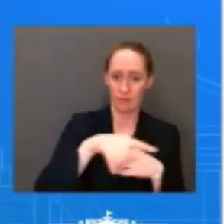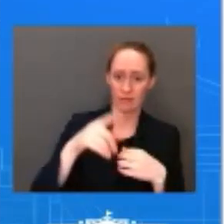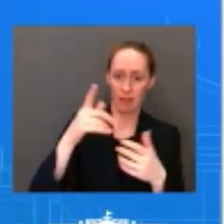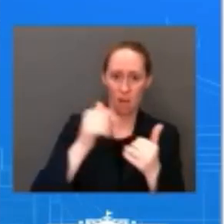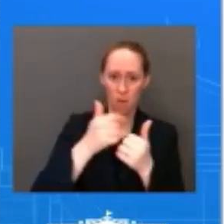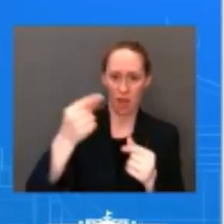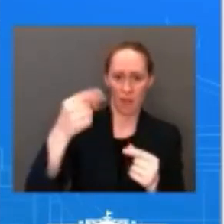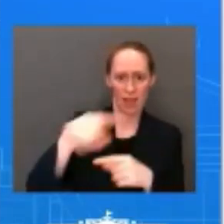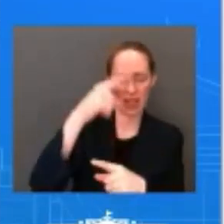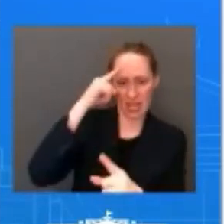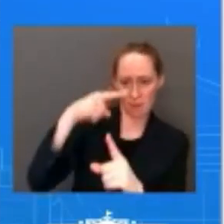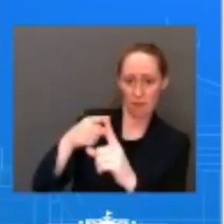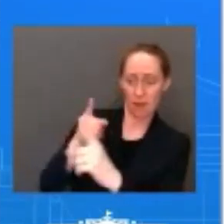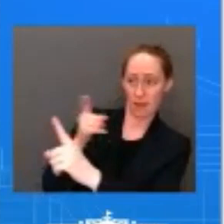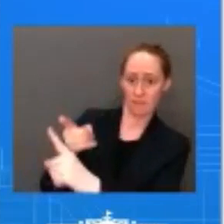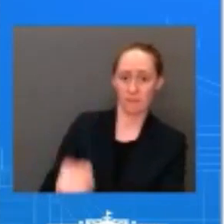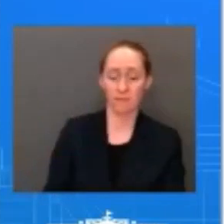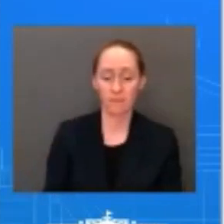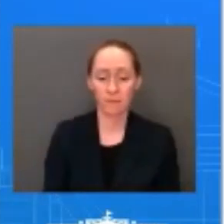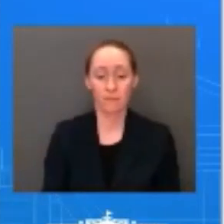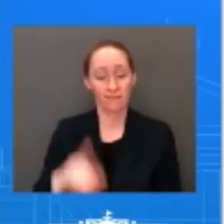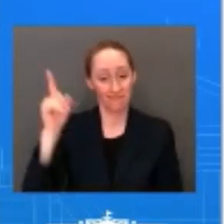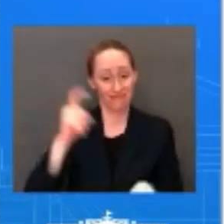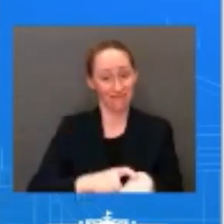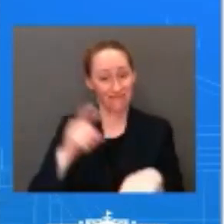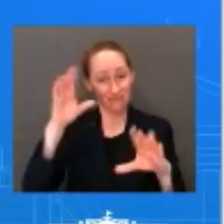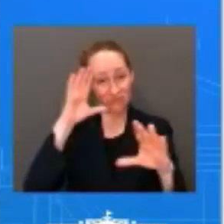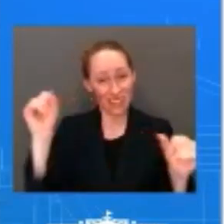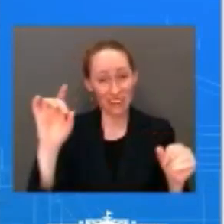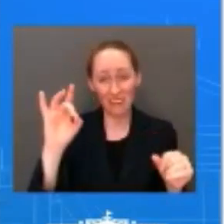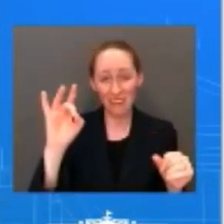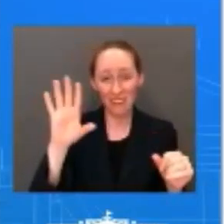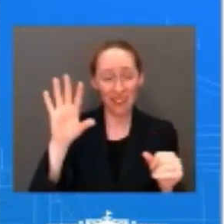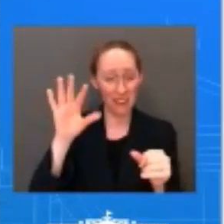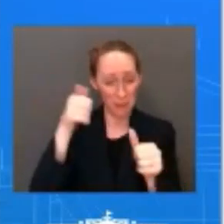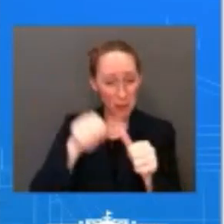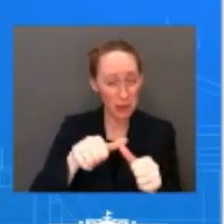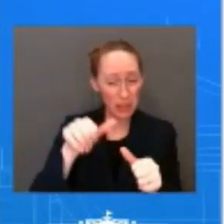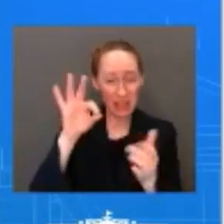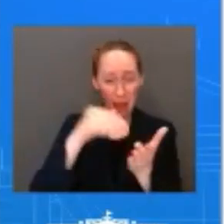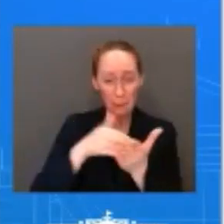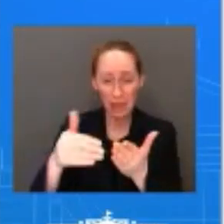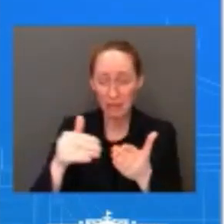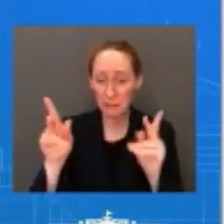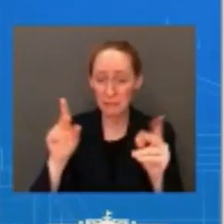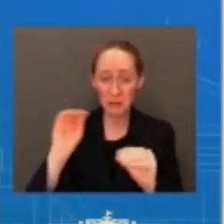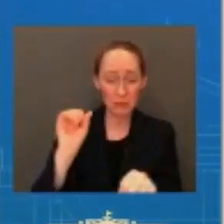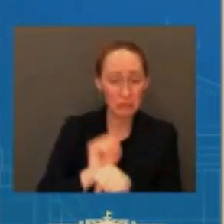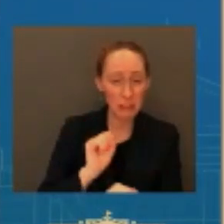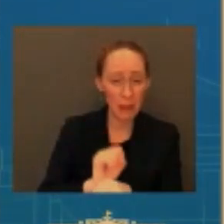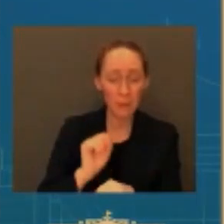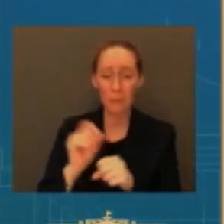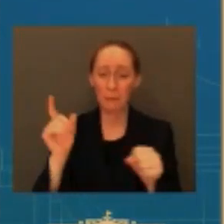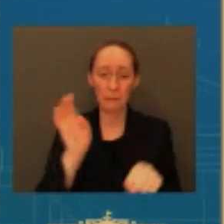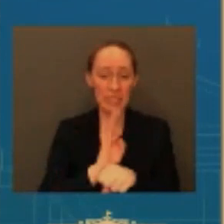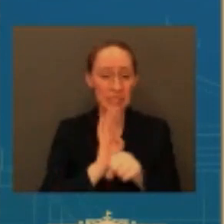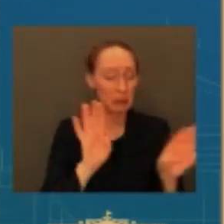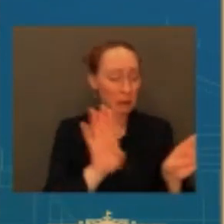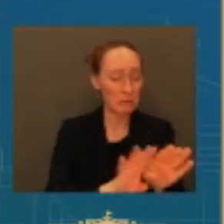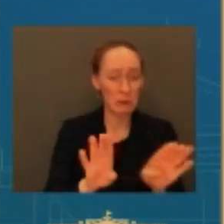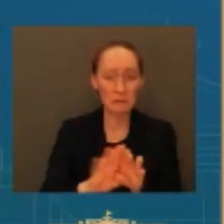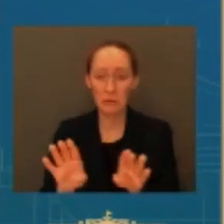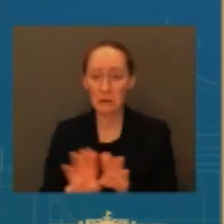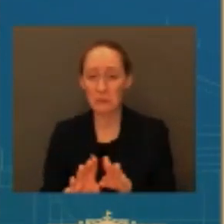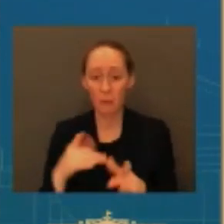The unemployment rate was 6.3%, and hundreds of thousands of small businesses had closed their doors. And in the past 2 years, we've created nearly 11